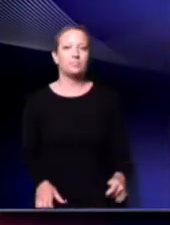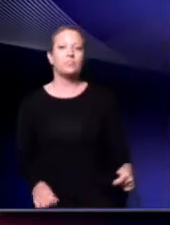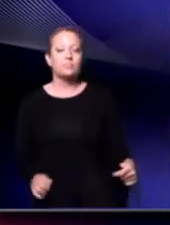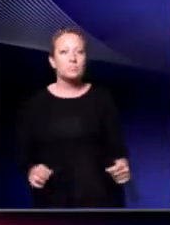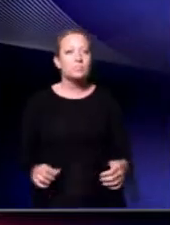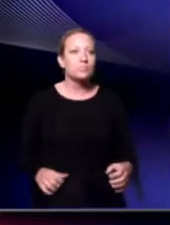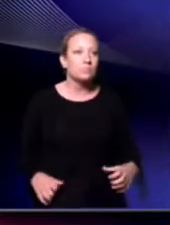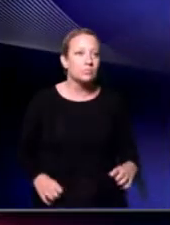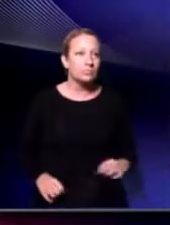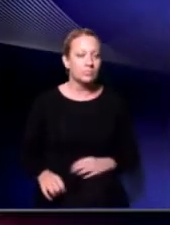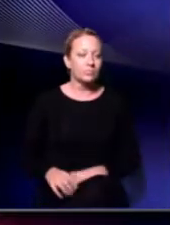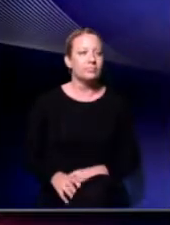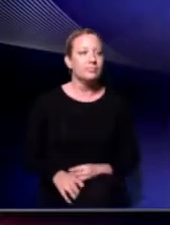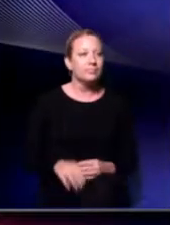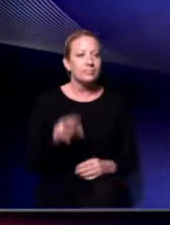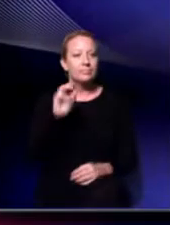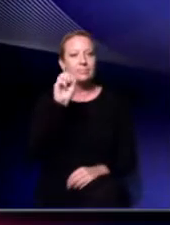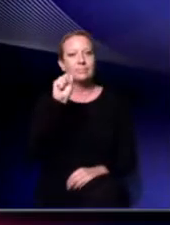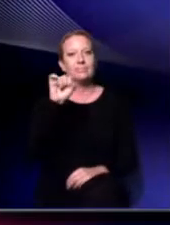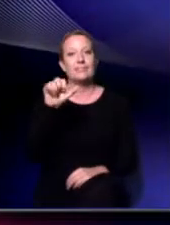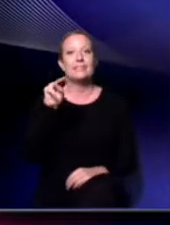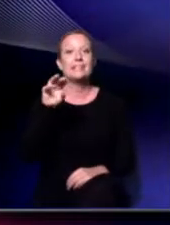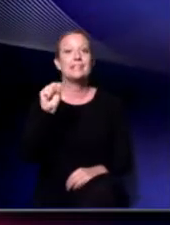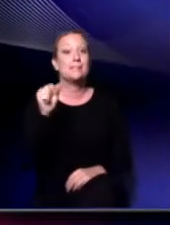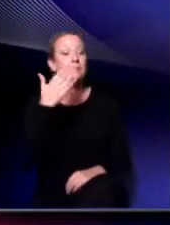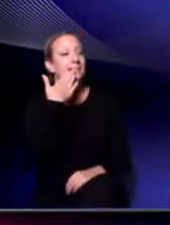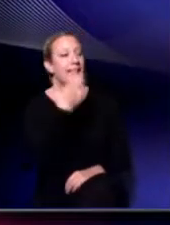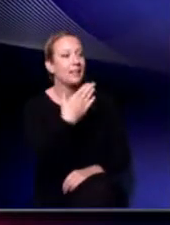Great. Thank you.